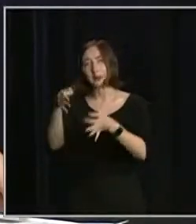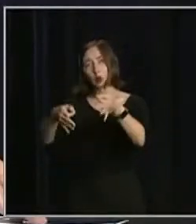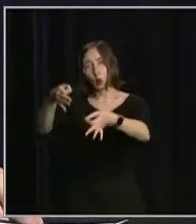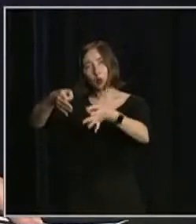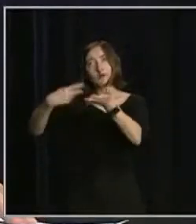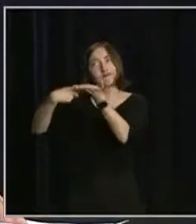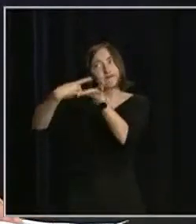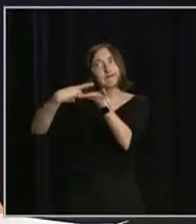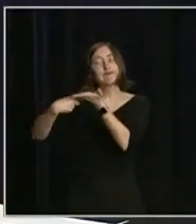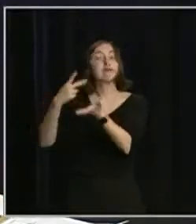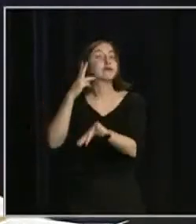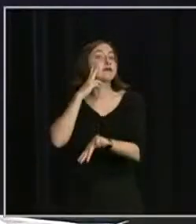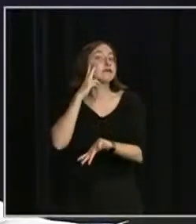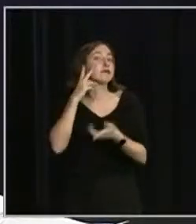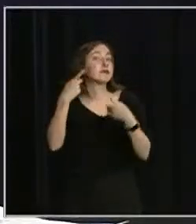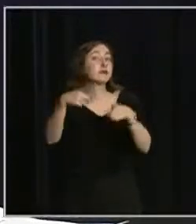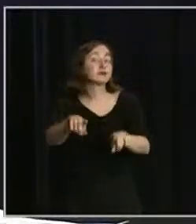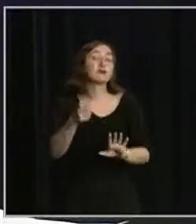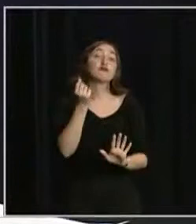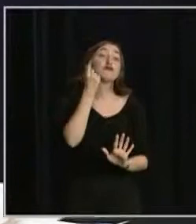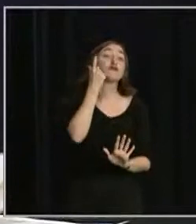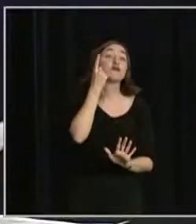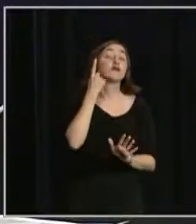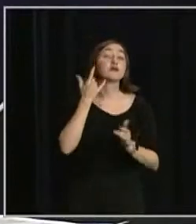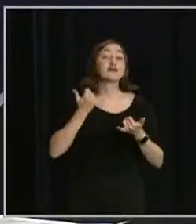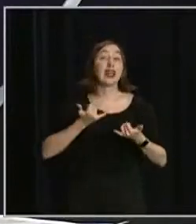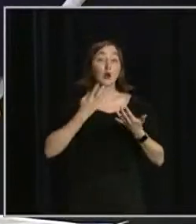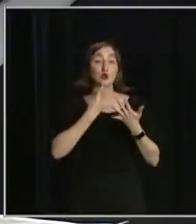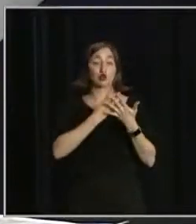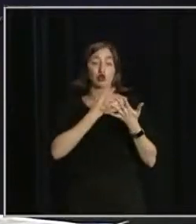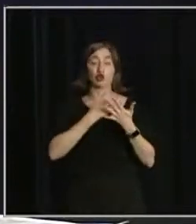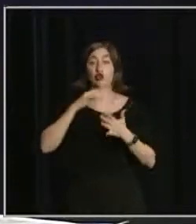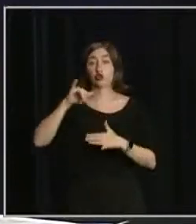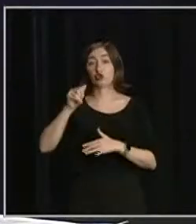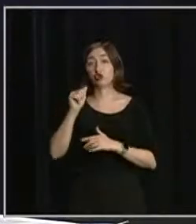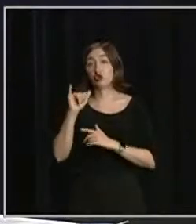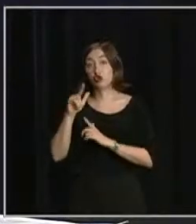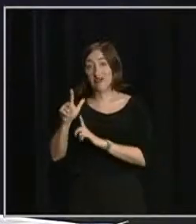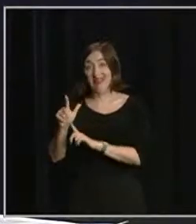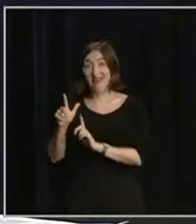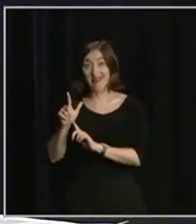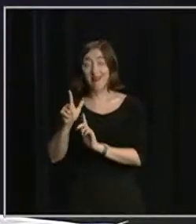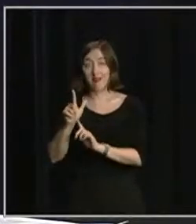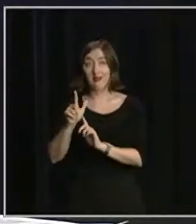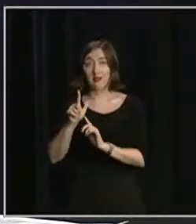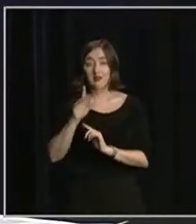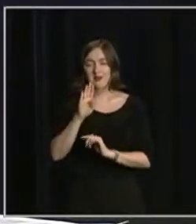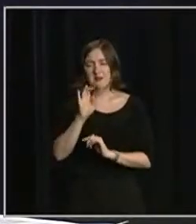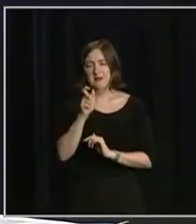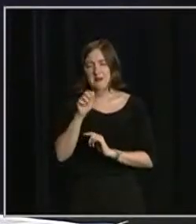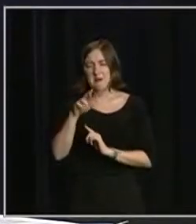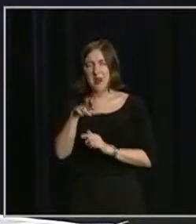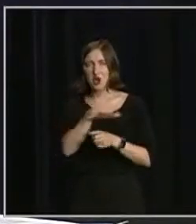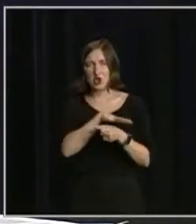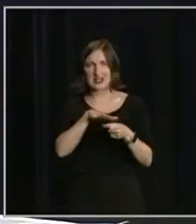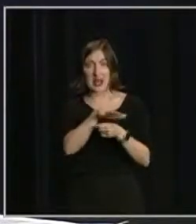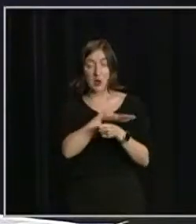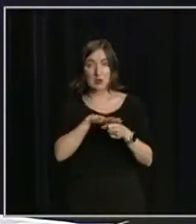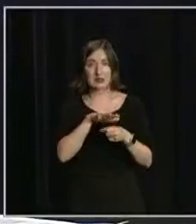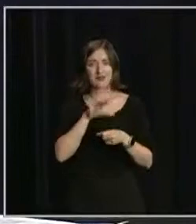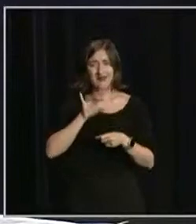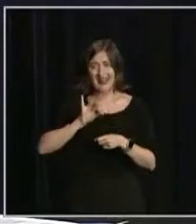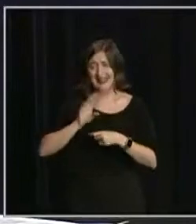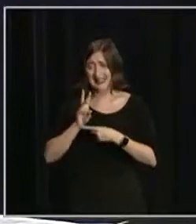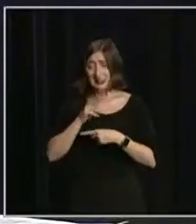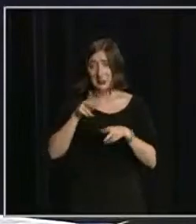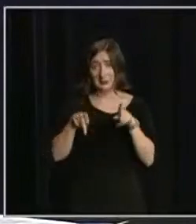it's caused by the state again. We have 86 people in the jail today that are positive, but